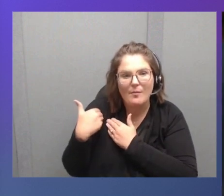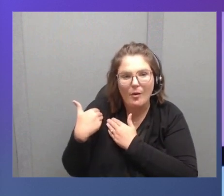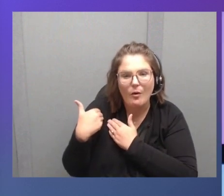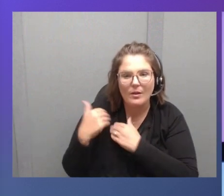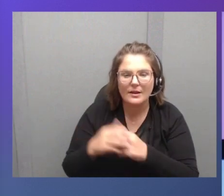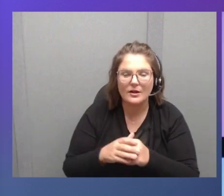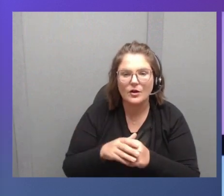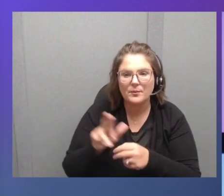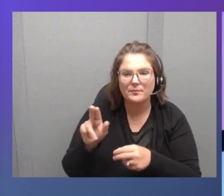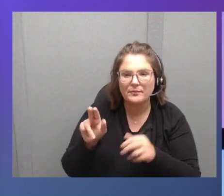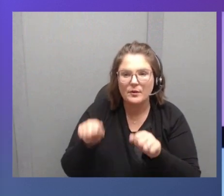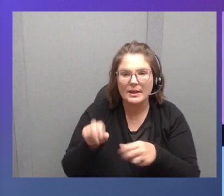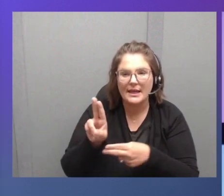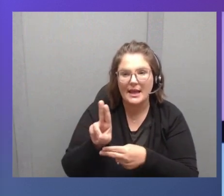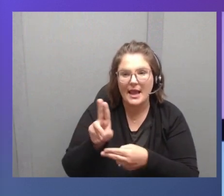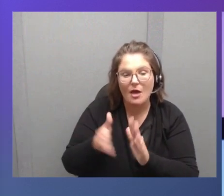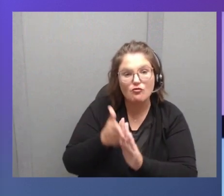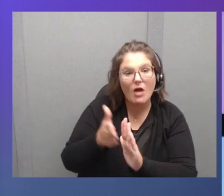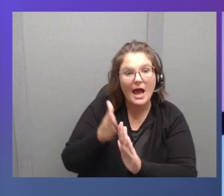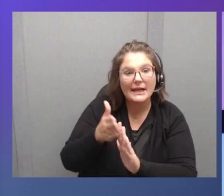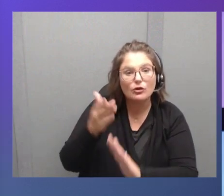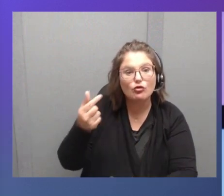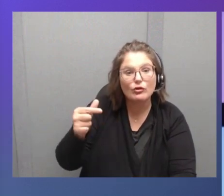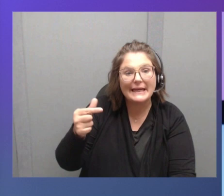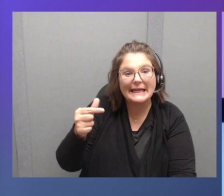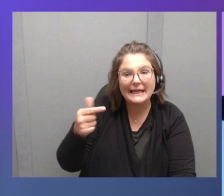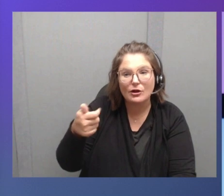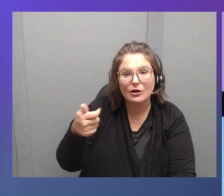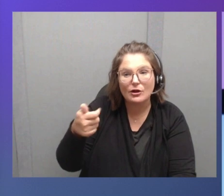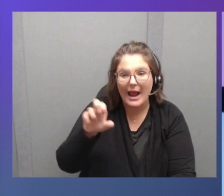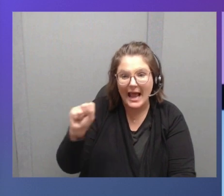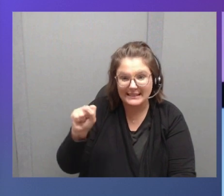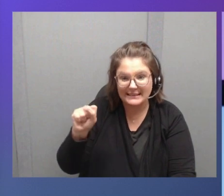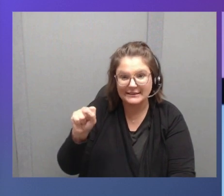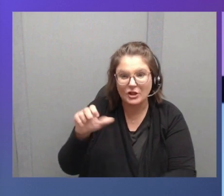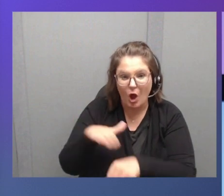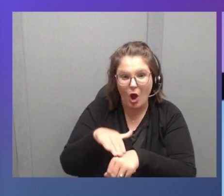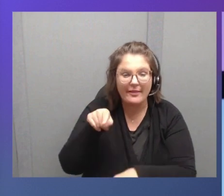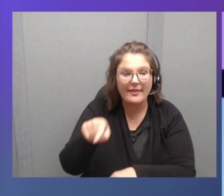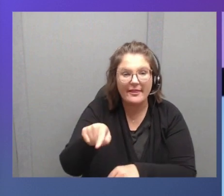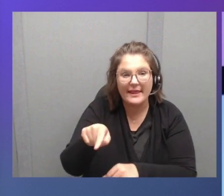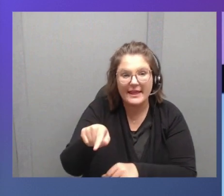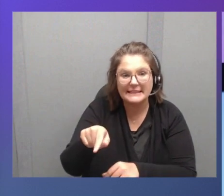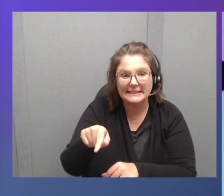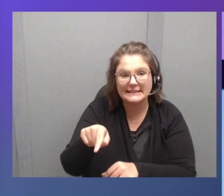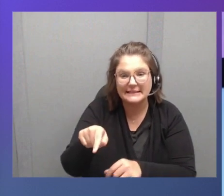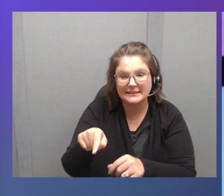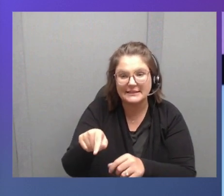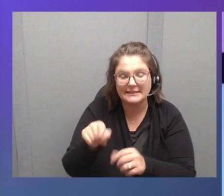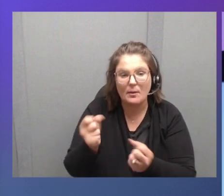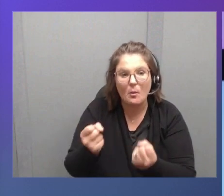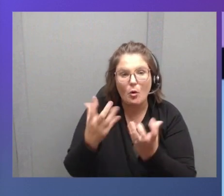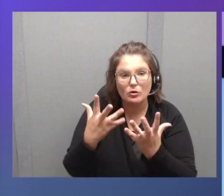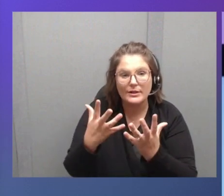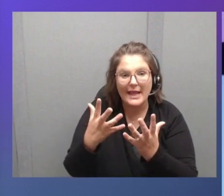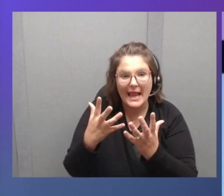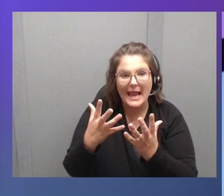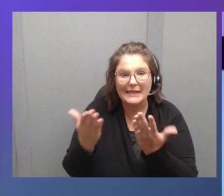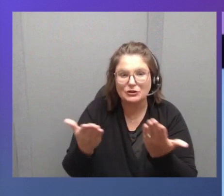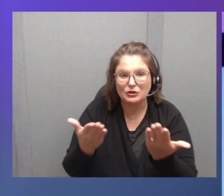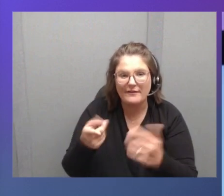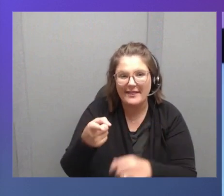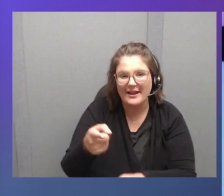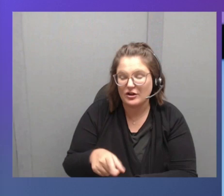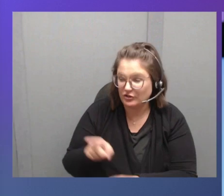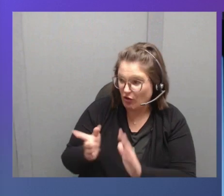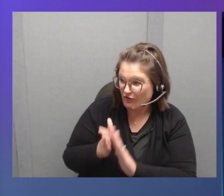can run our Greengrass service on here Okay. also. So we are also running Greengrass on this Ubuntu server. Sounds in like the- you're running everything on yeah, here. yeah. And